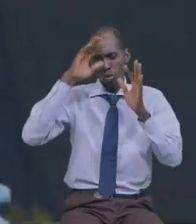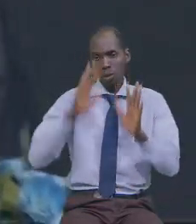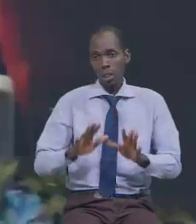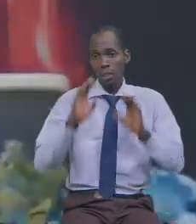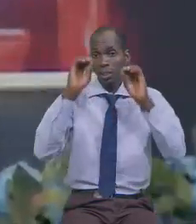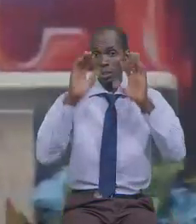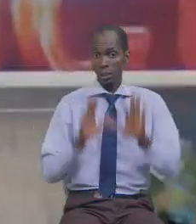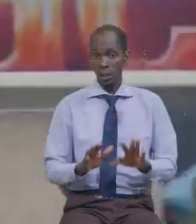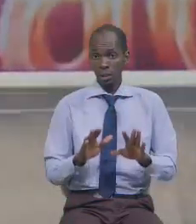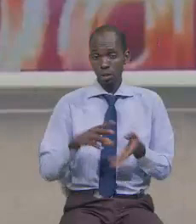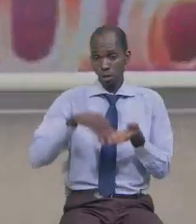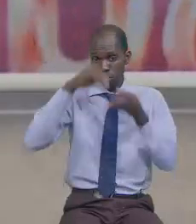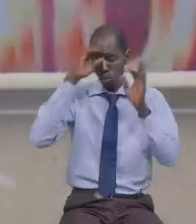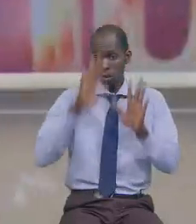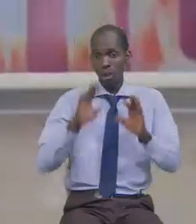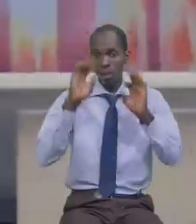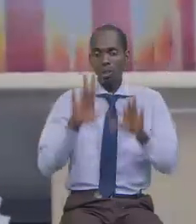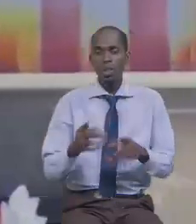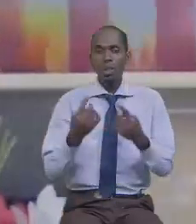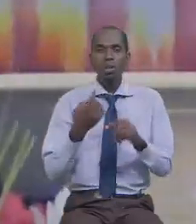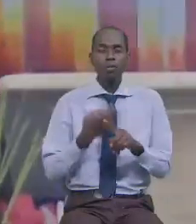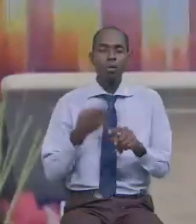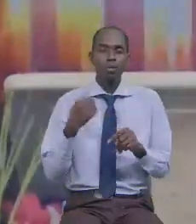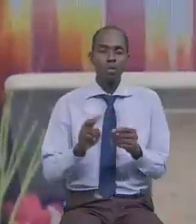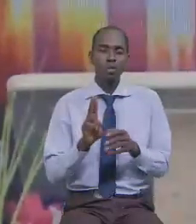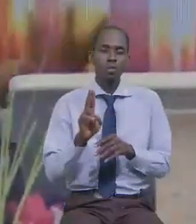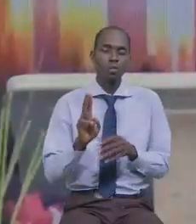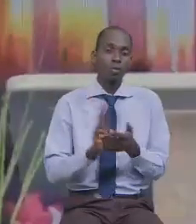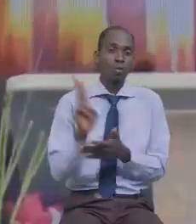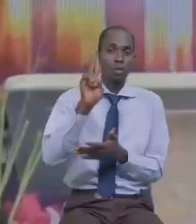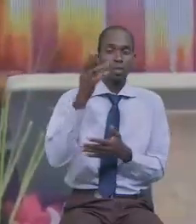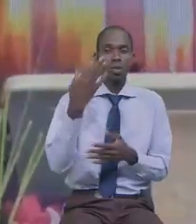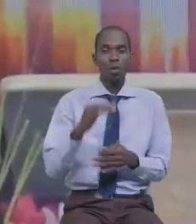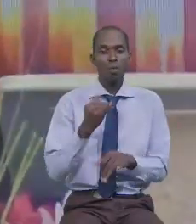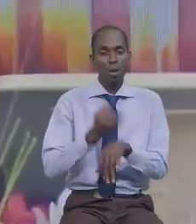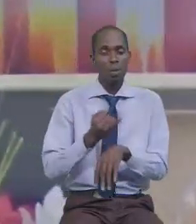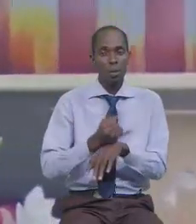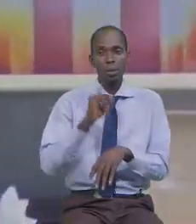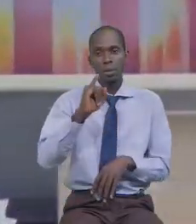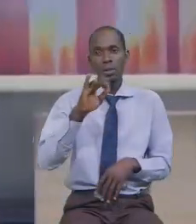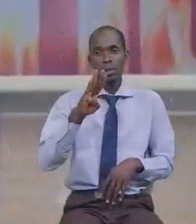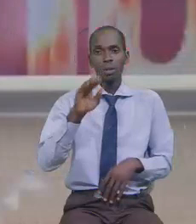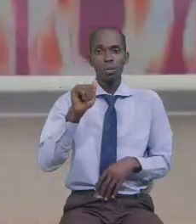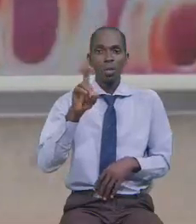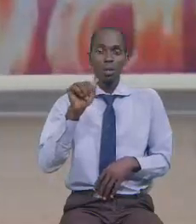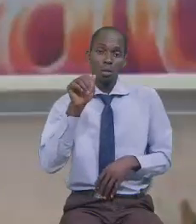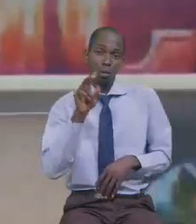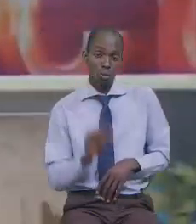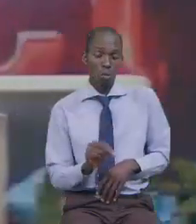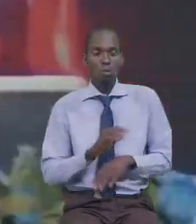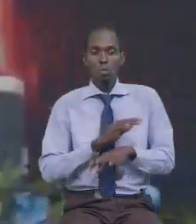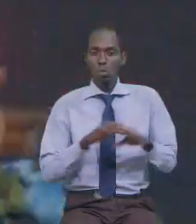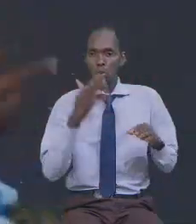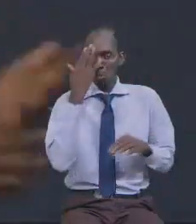from the University of Ibadan to our school. He didn't know us, he didn't know me. And